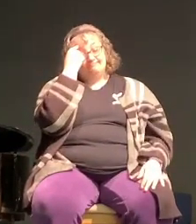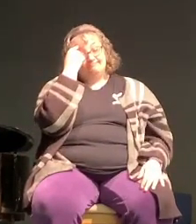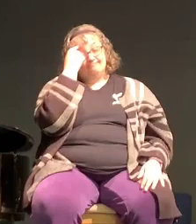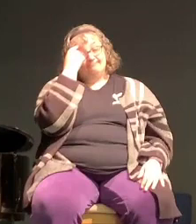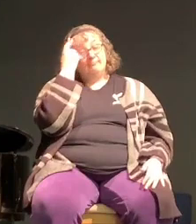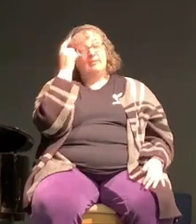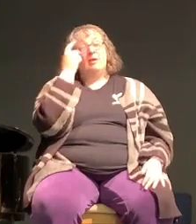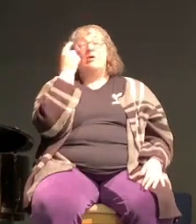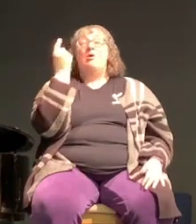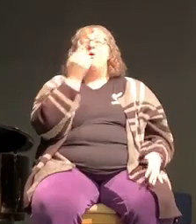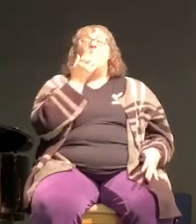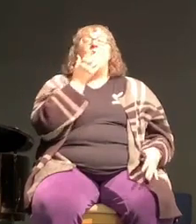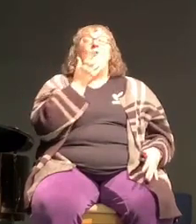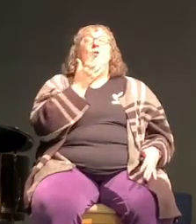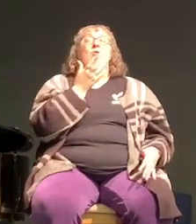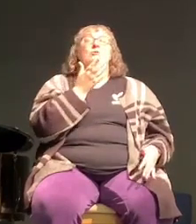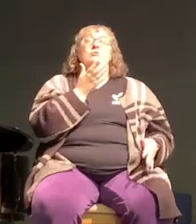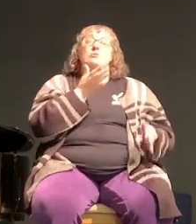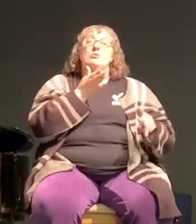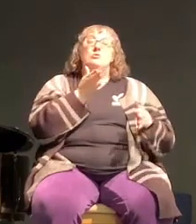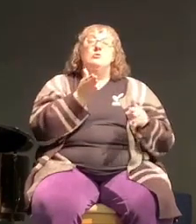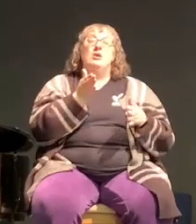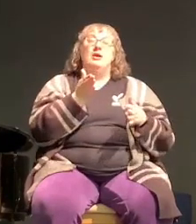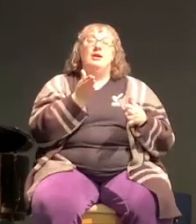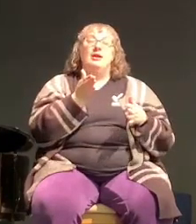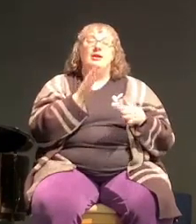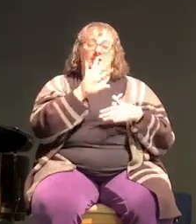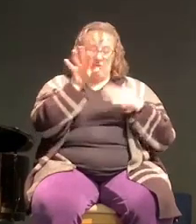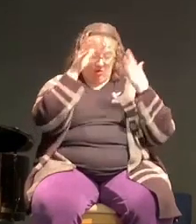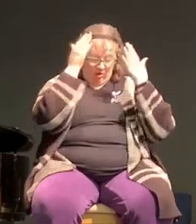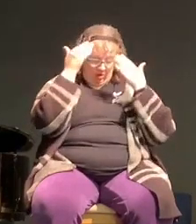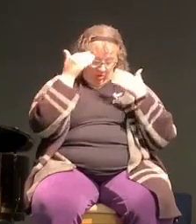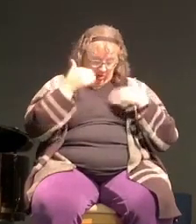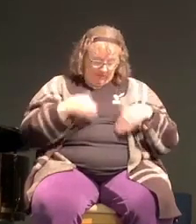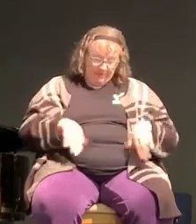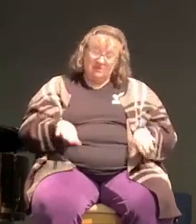The only way you can give all of yourself